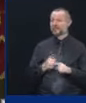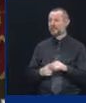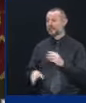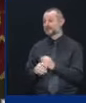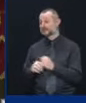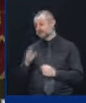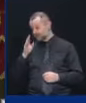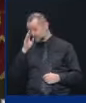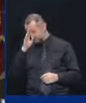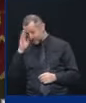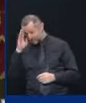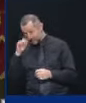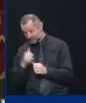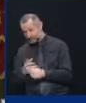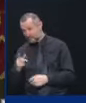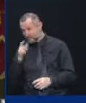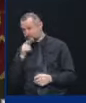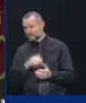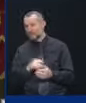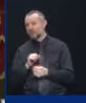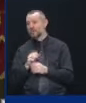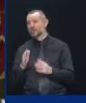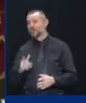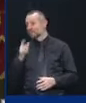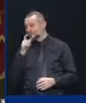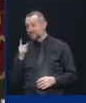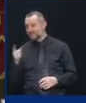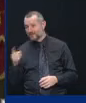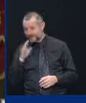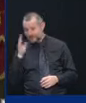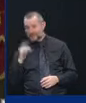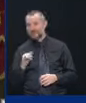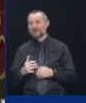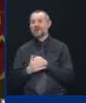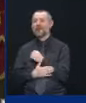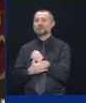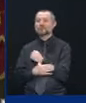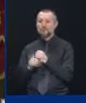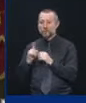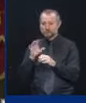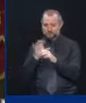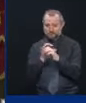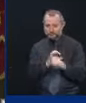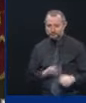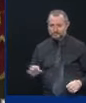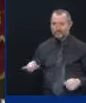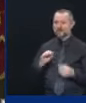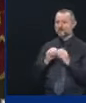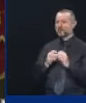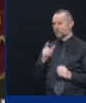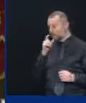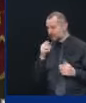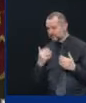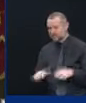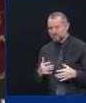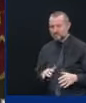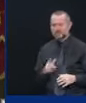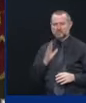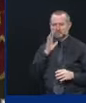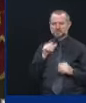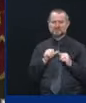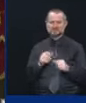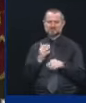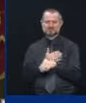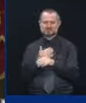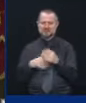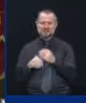so you can see the hospital workers by region and broken down by county at the county level, and the nursing homes. So yes, we will continue to build that out. I will